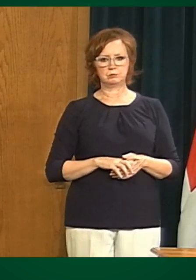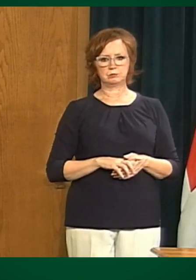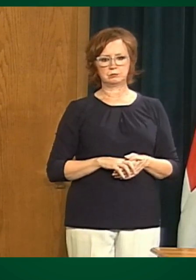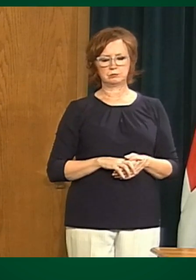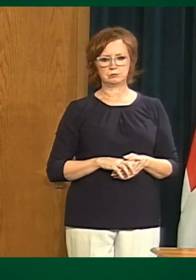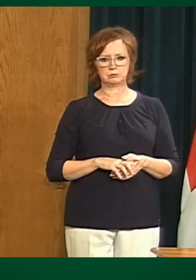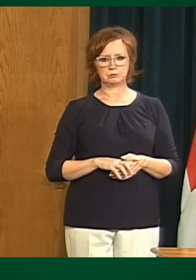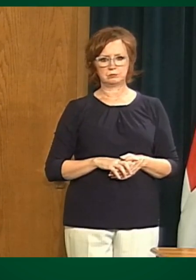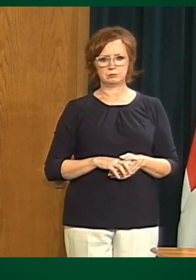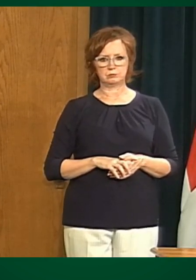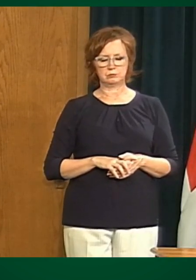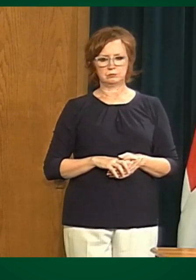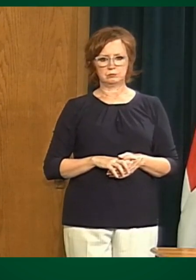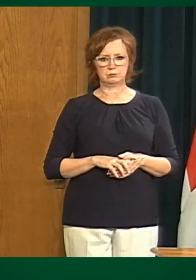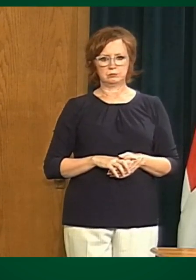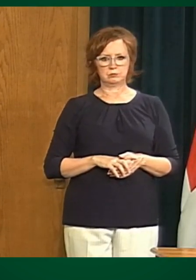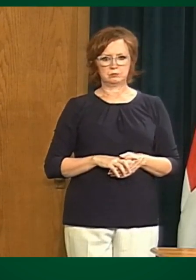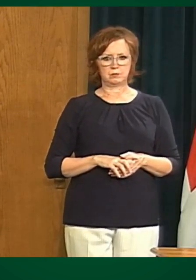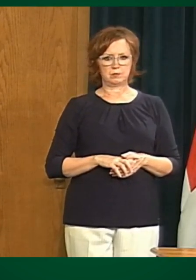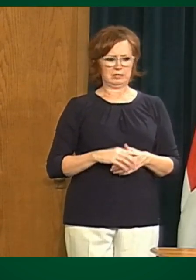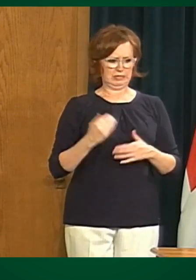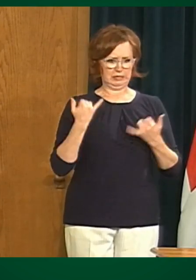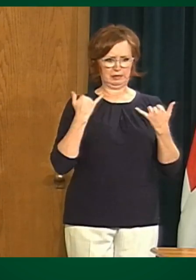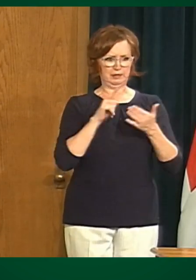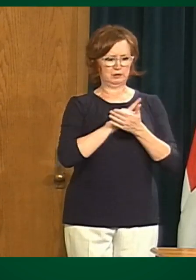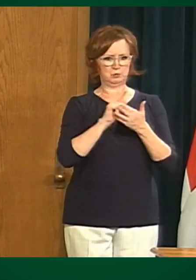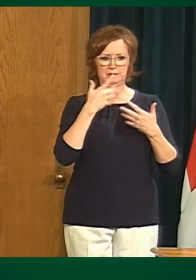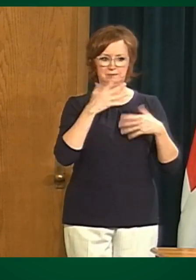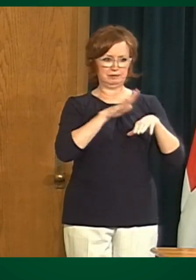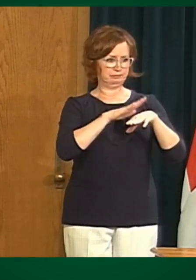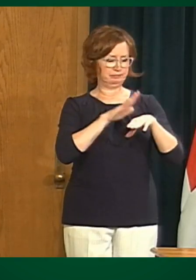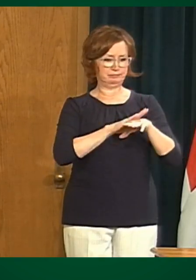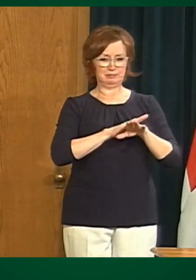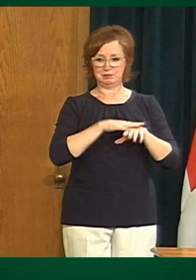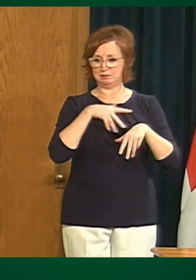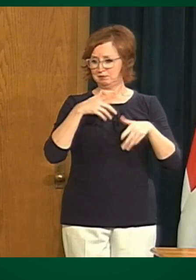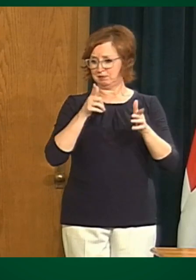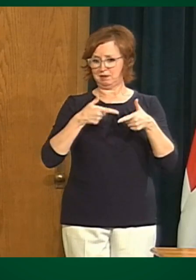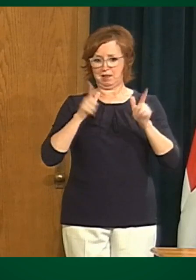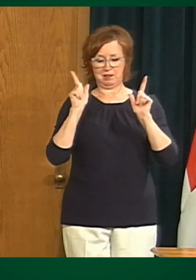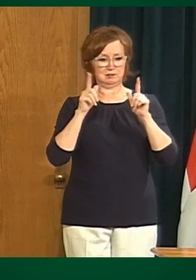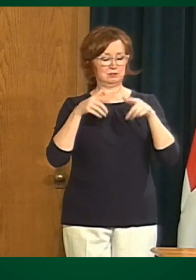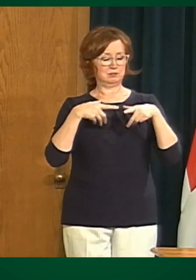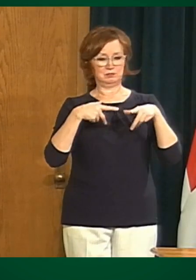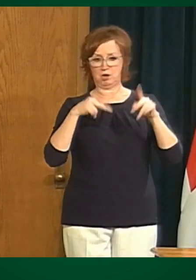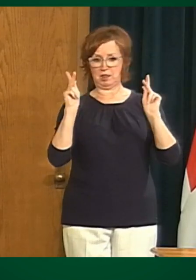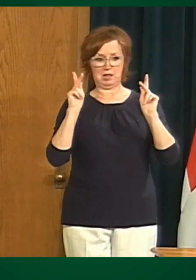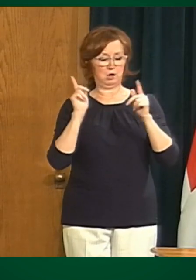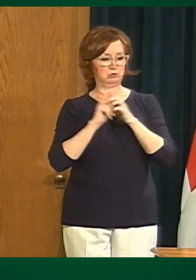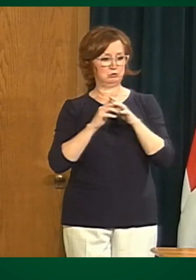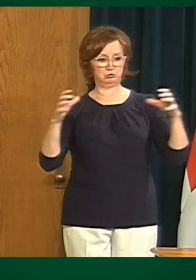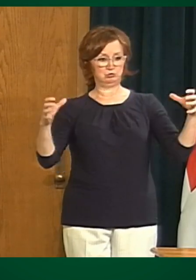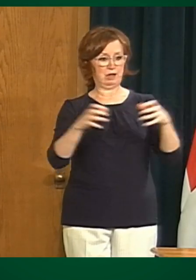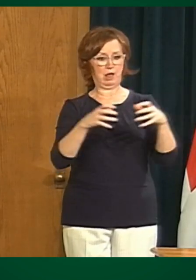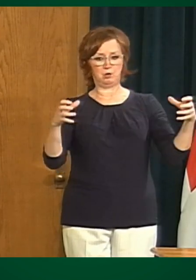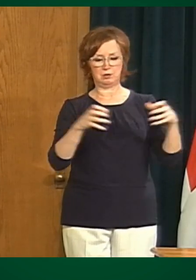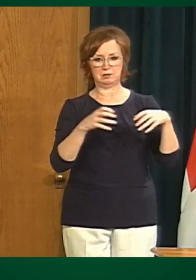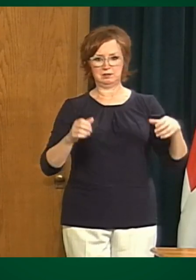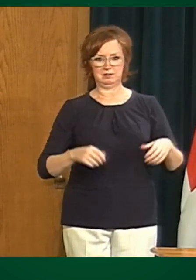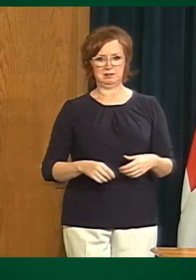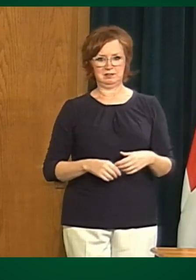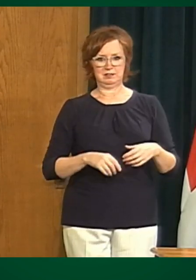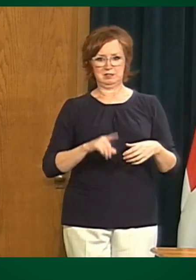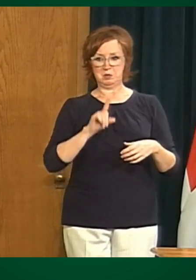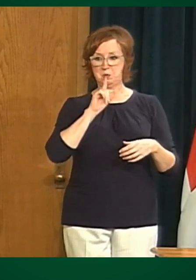remind people that there's no mass gatherings and to clarify to not get together in more than groups of 10, and we're not even in the